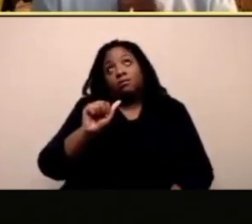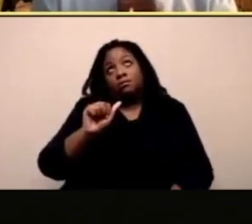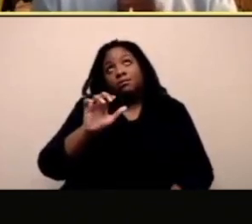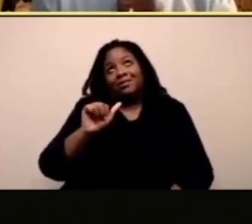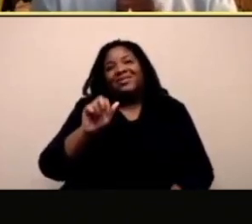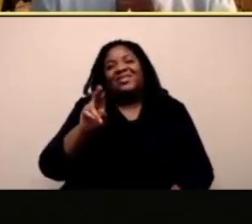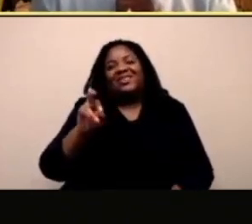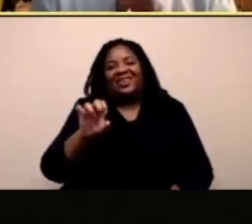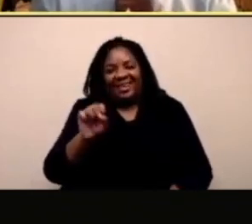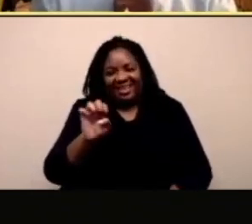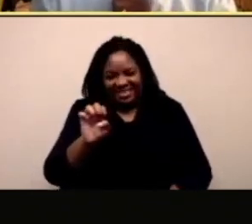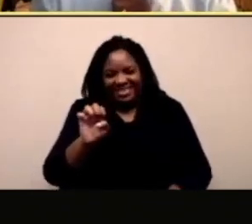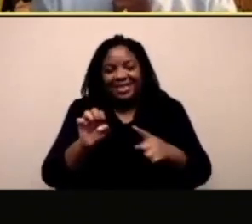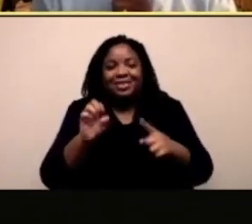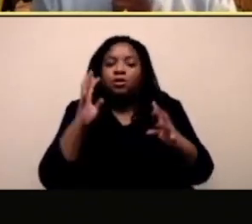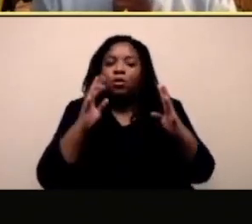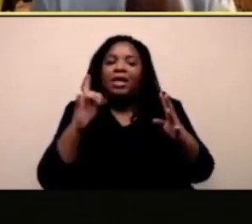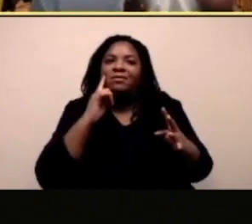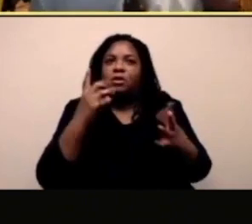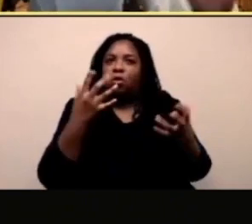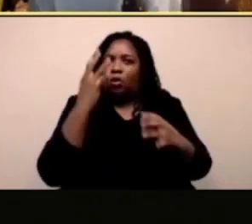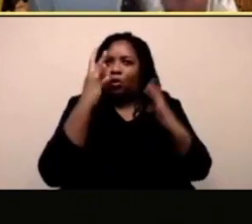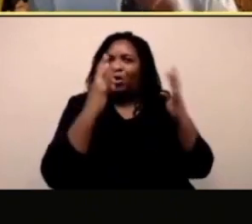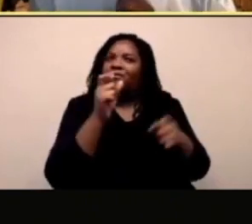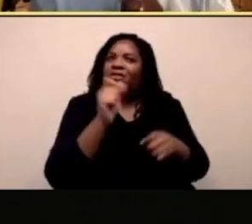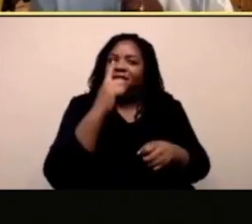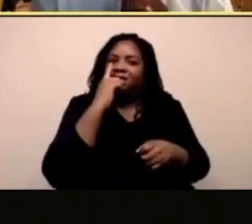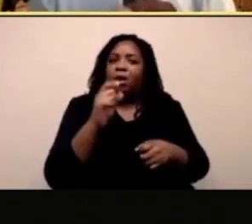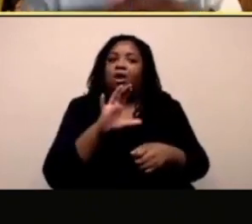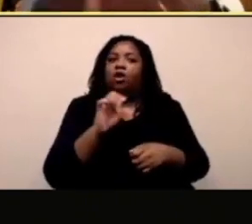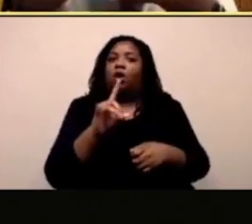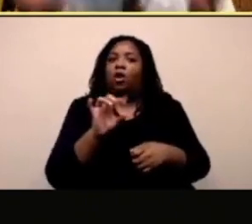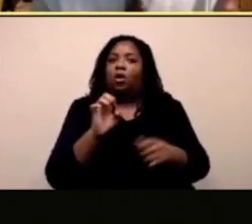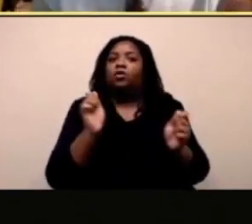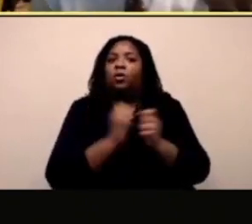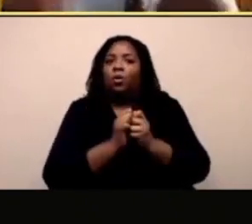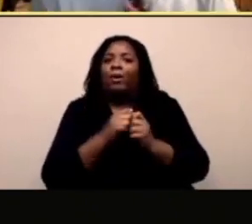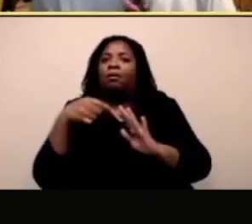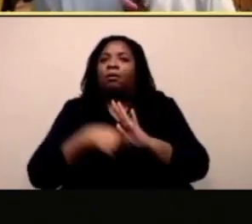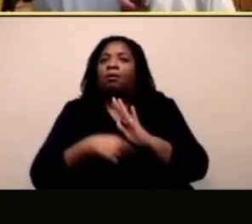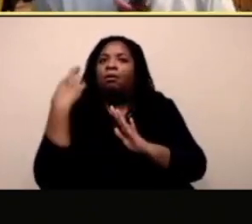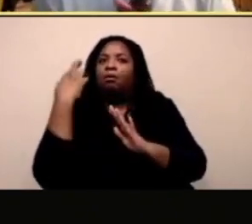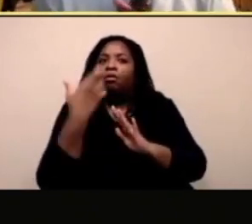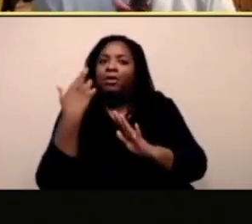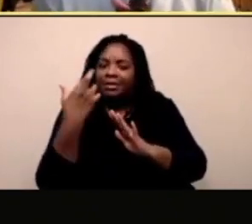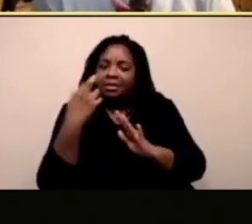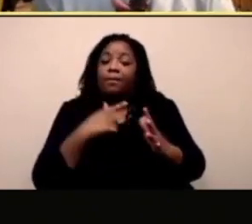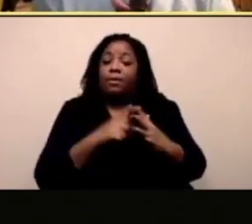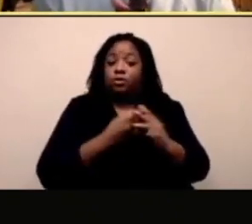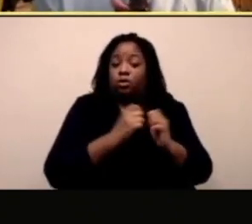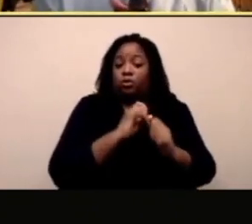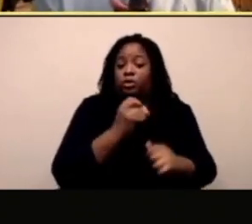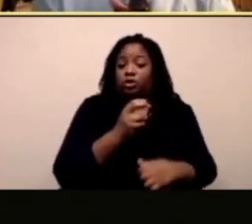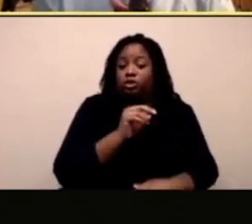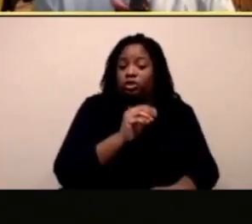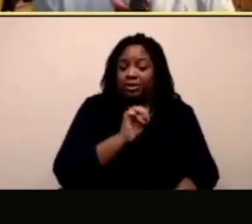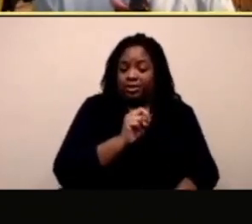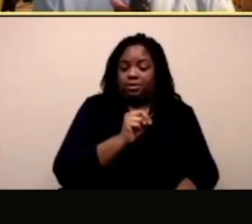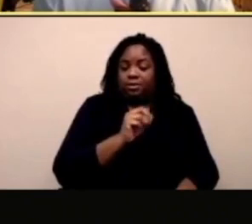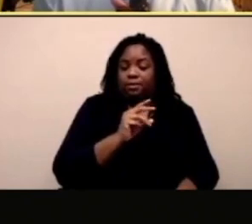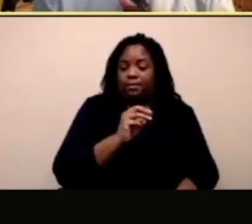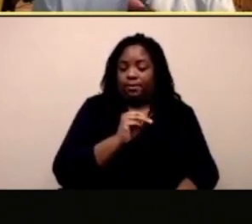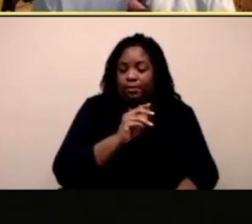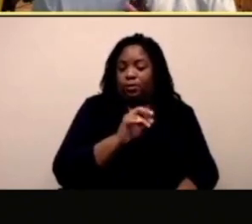So I'm interested in your definition of coding with a cause. And I'm going to start with Jean Marie, then I want everyone else to chime in there. What